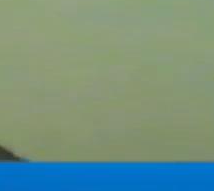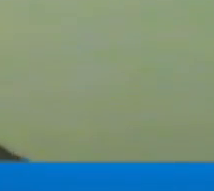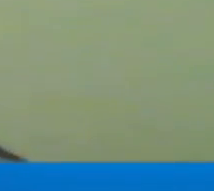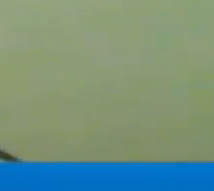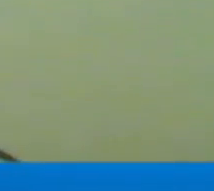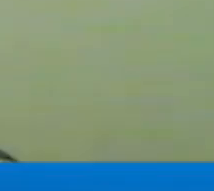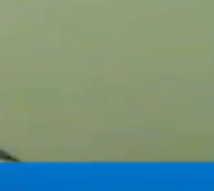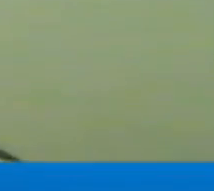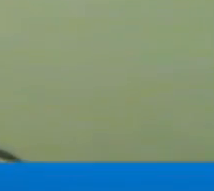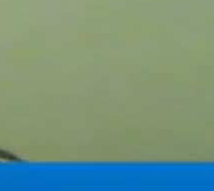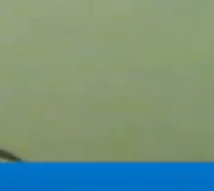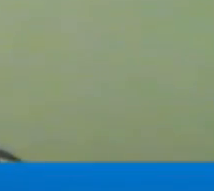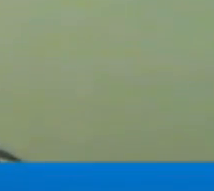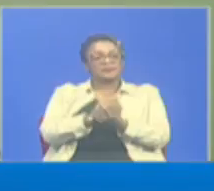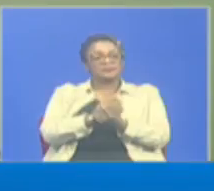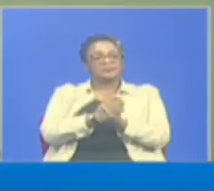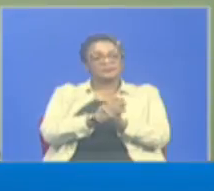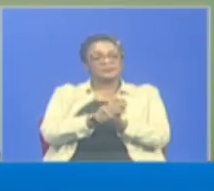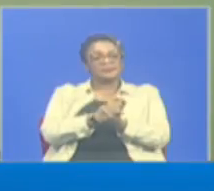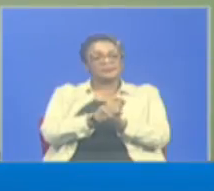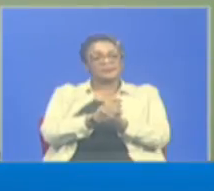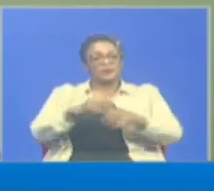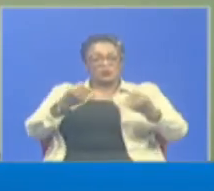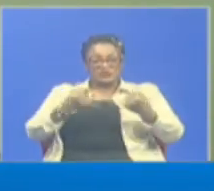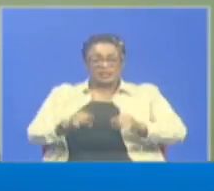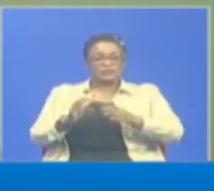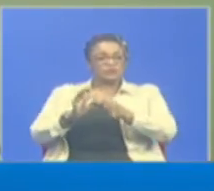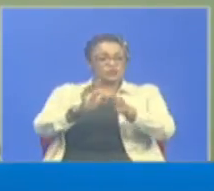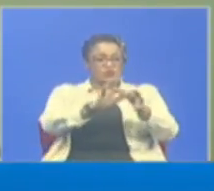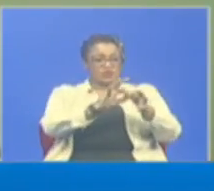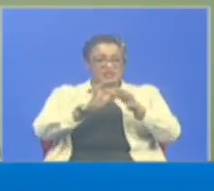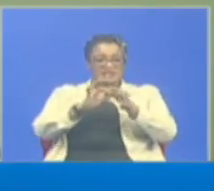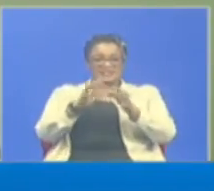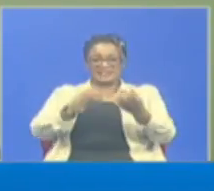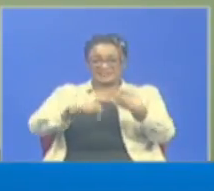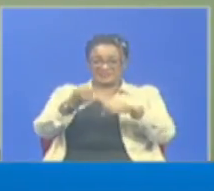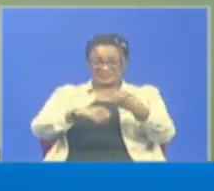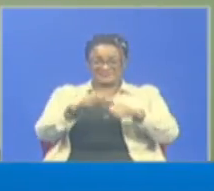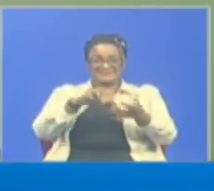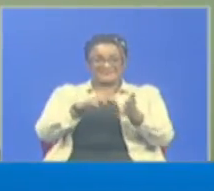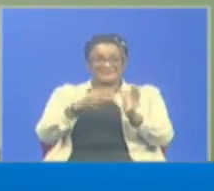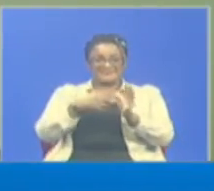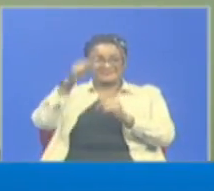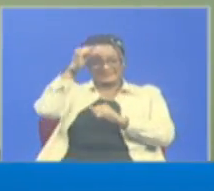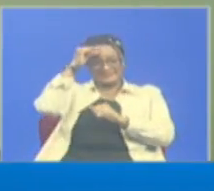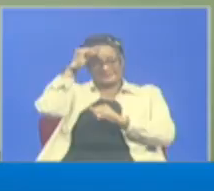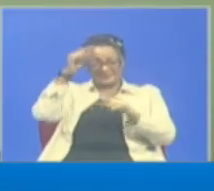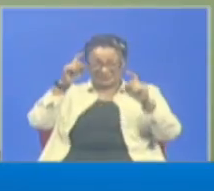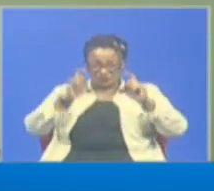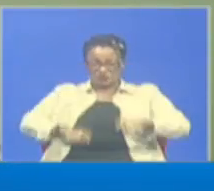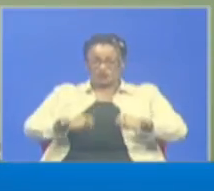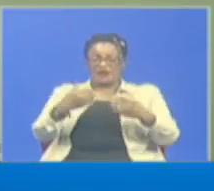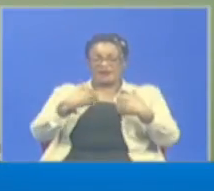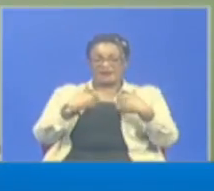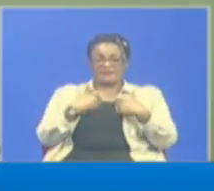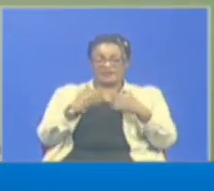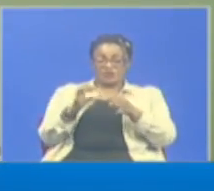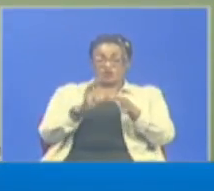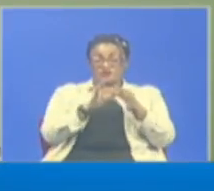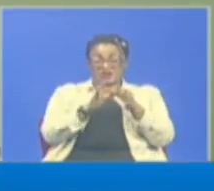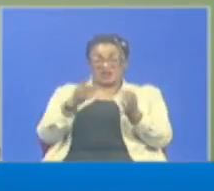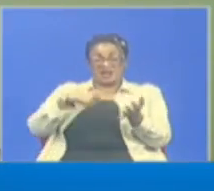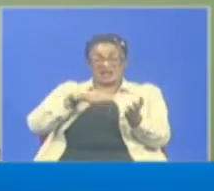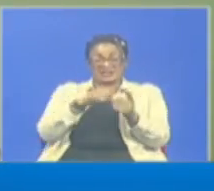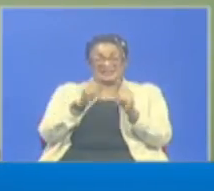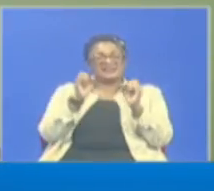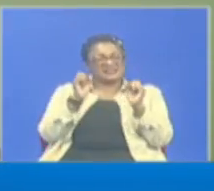coordinate activities. And apart from even government being the singular factor that should be coordinating us, they are coordinating, but they